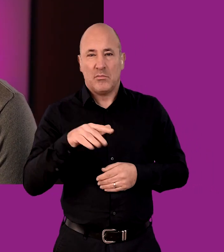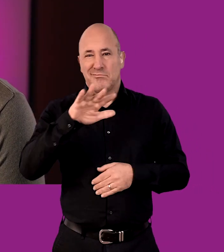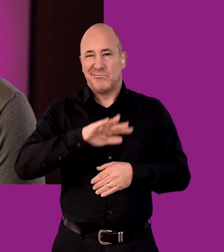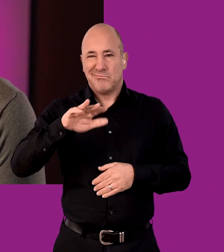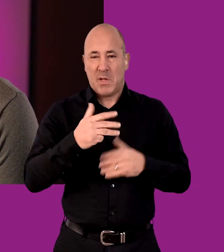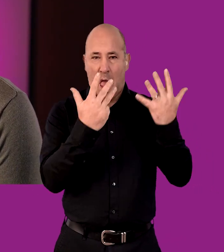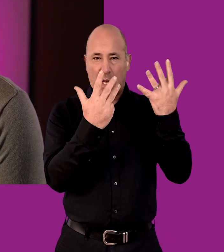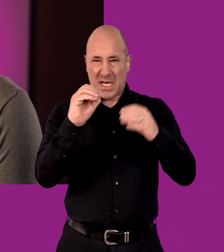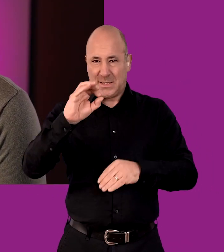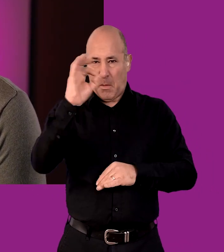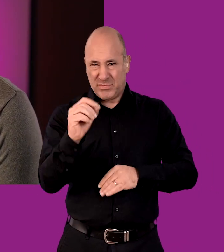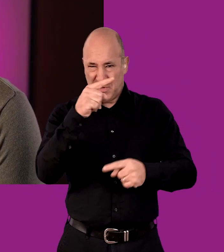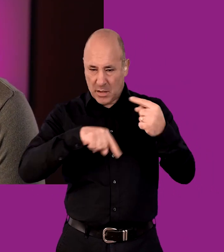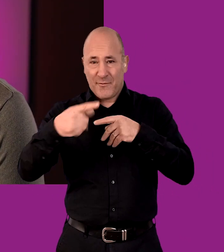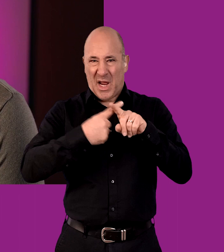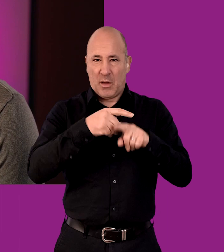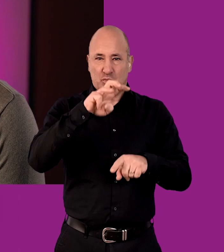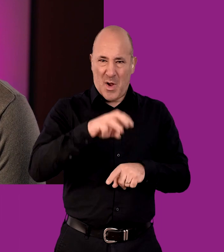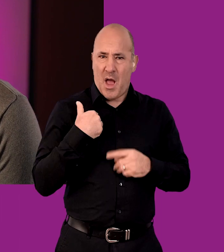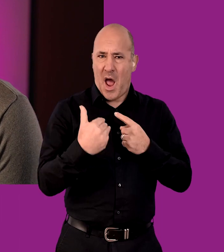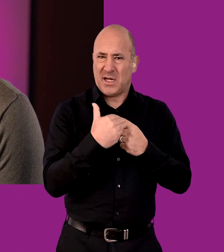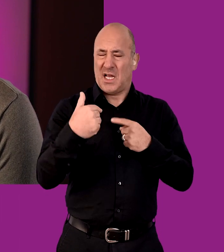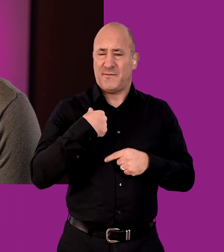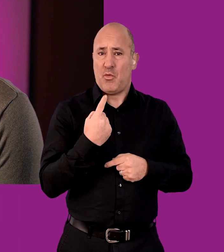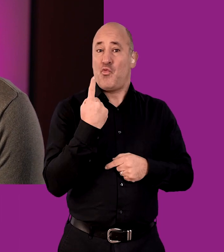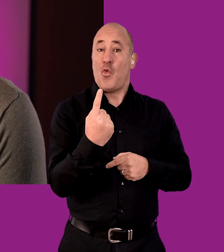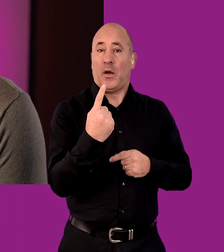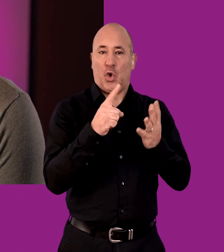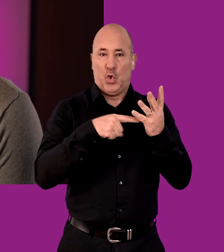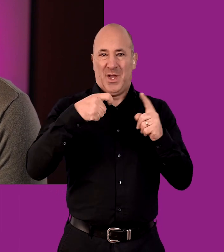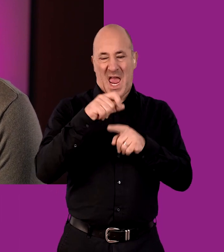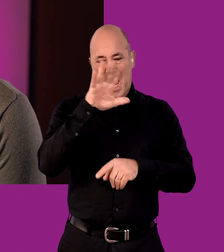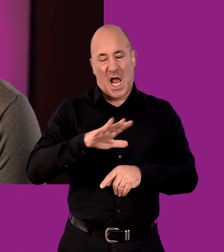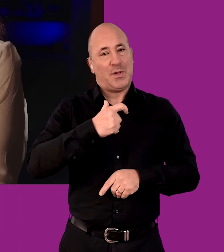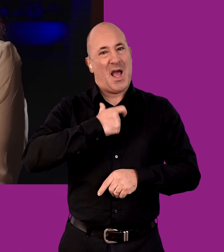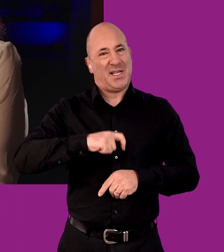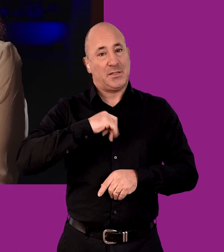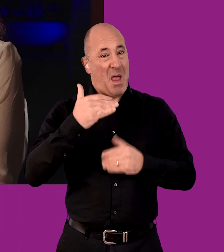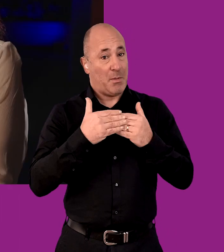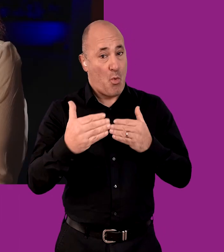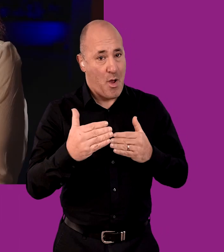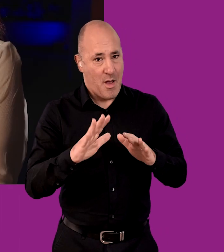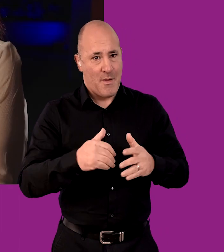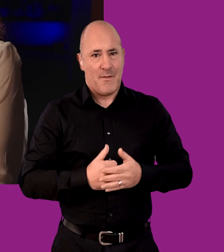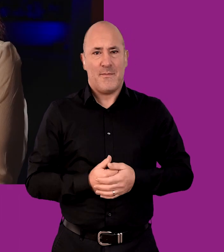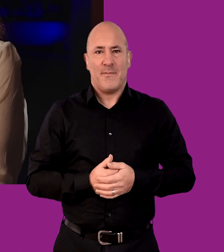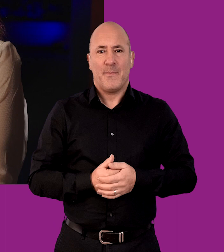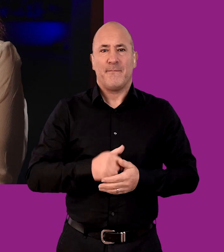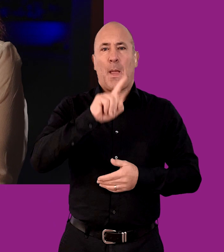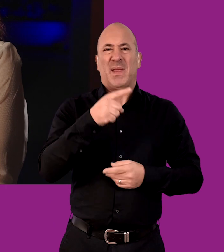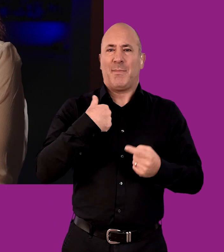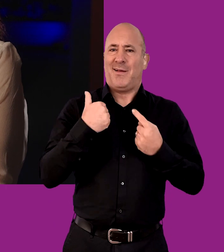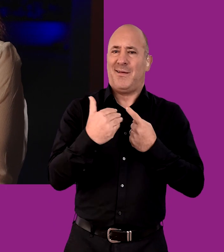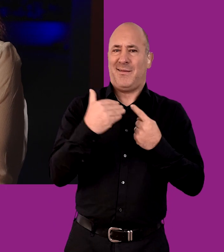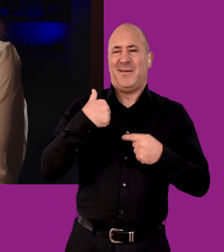9 out of 10 people in England and Wales identified with at least one UK national identity. For people that only identified with